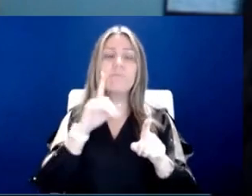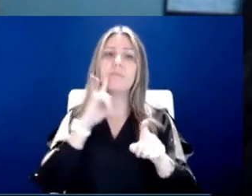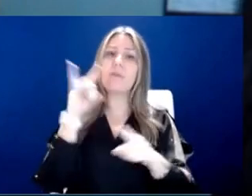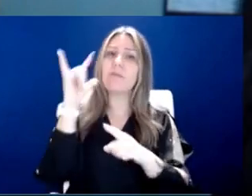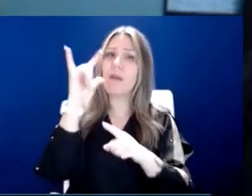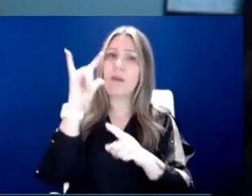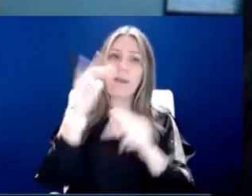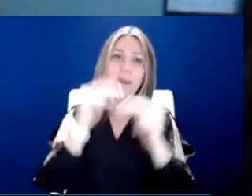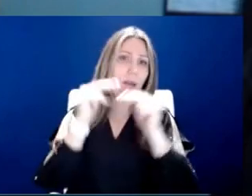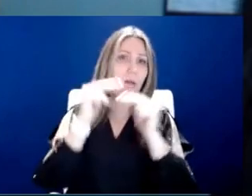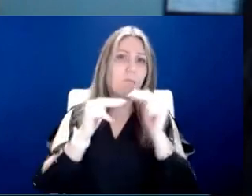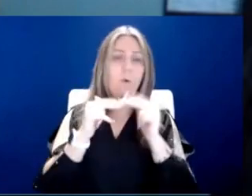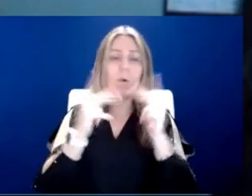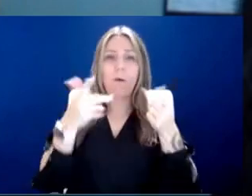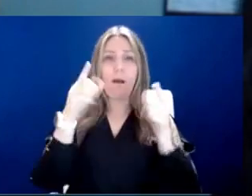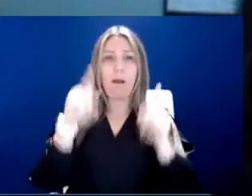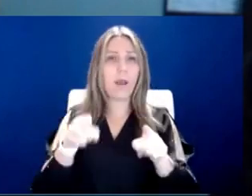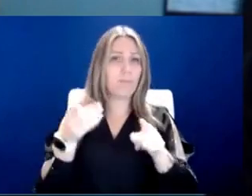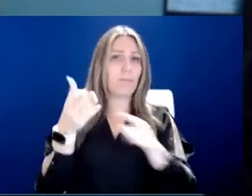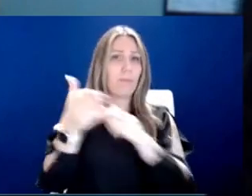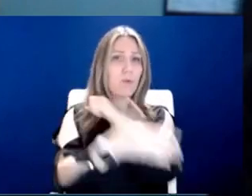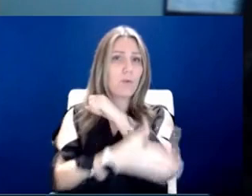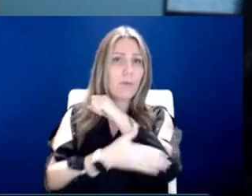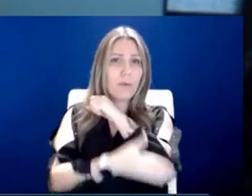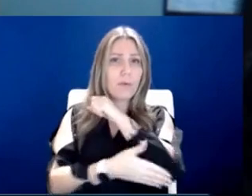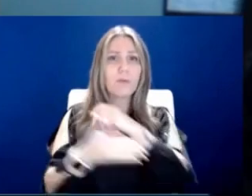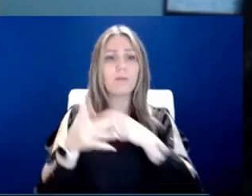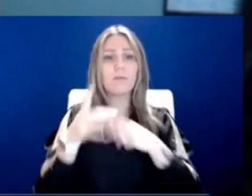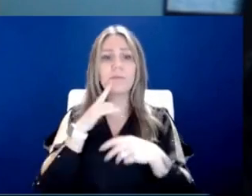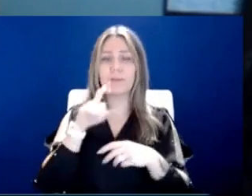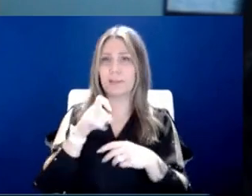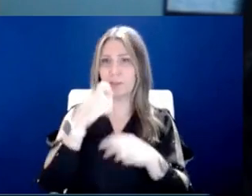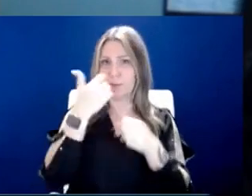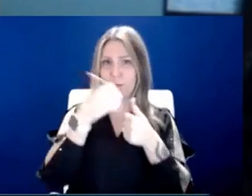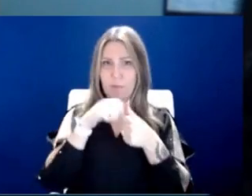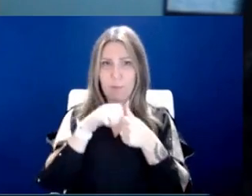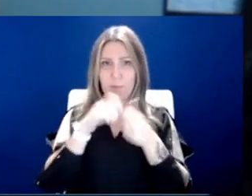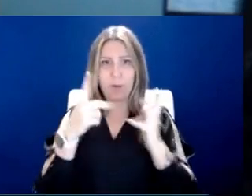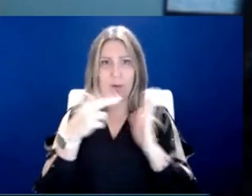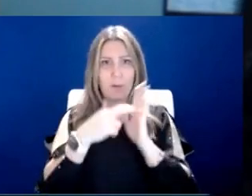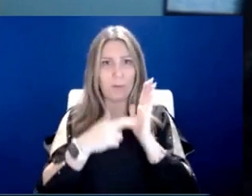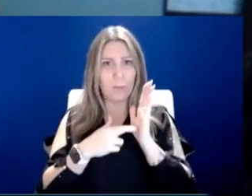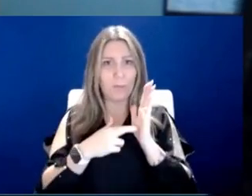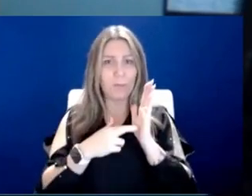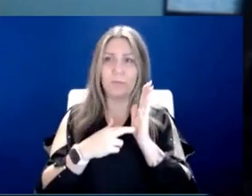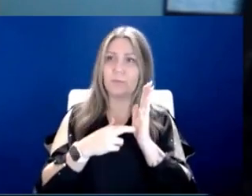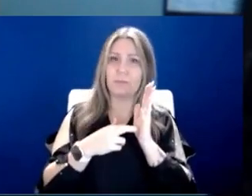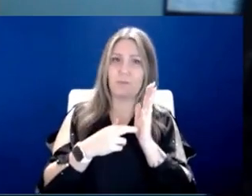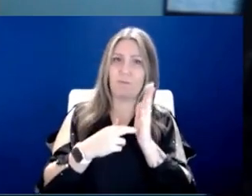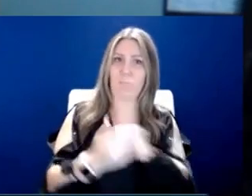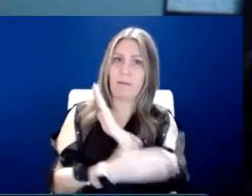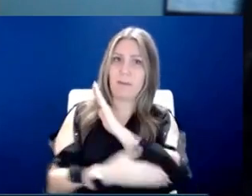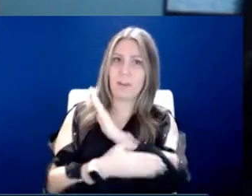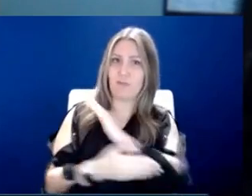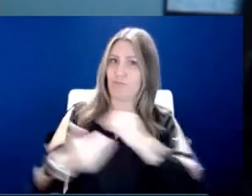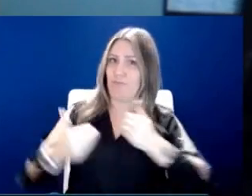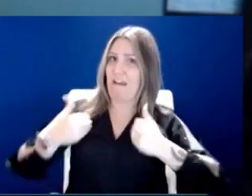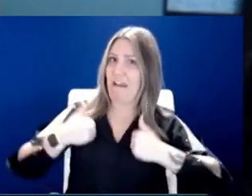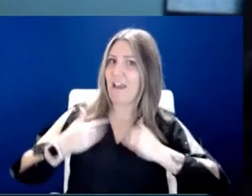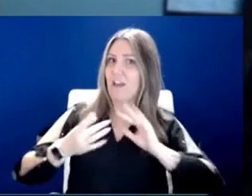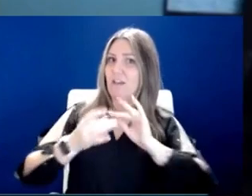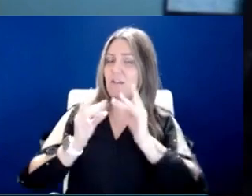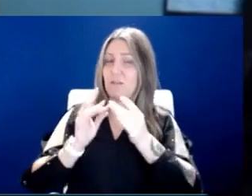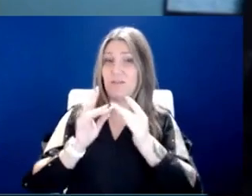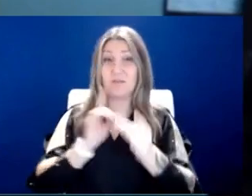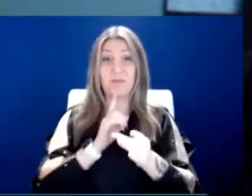and having to be mindful of what the rules of the host country are, and really, to some degree, there's some